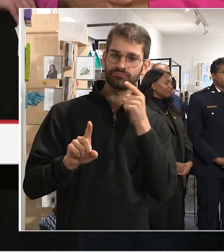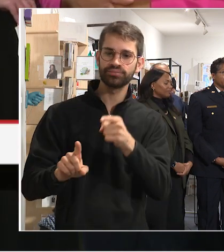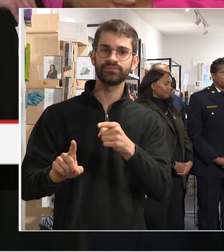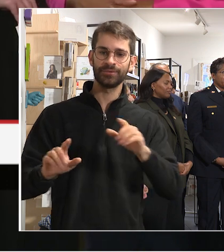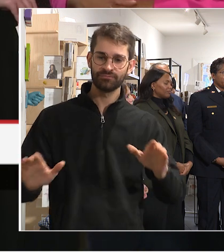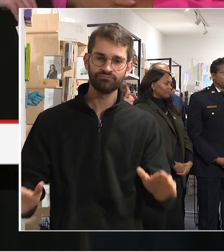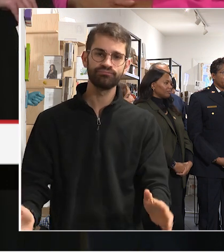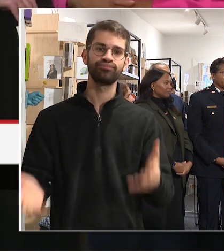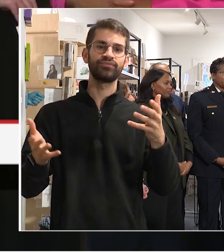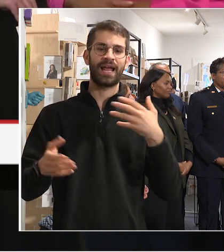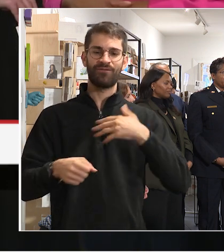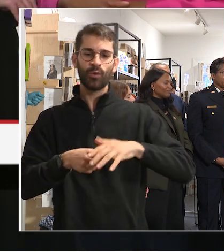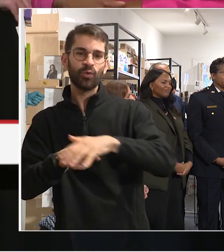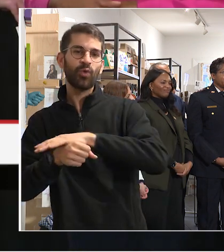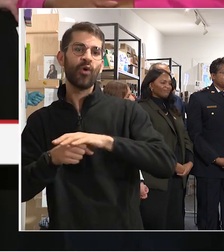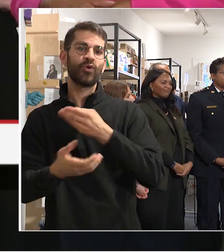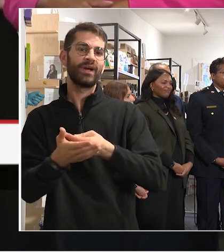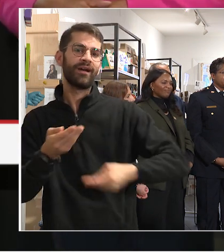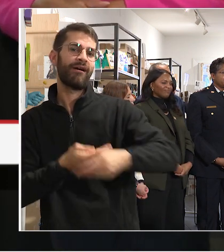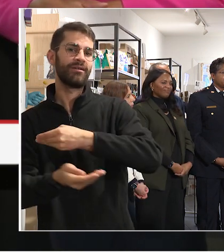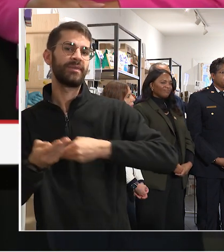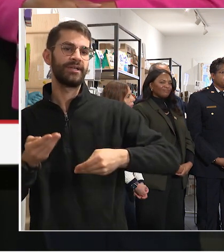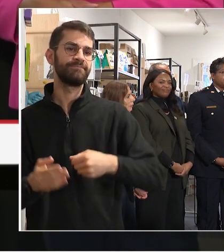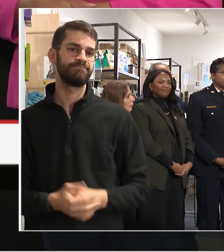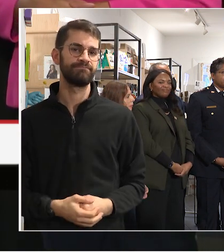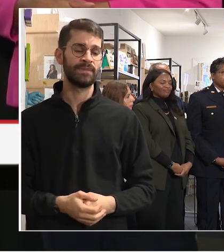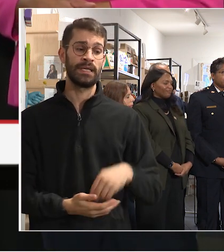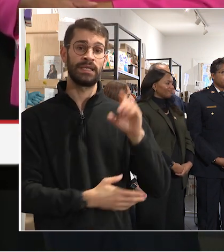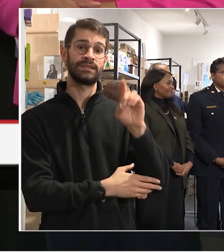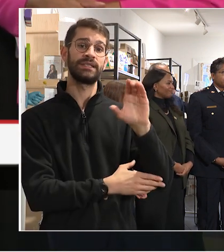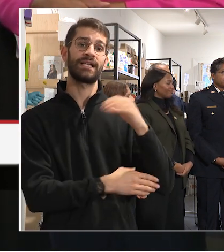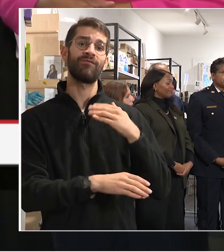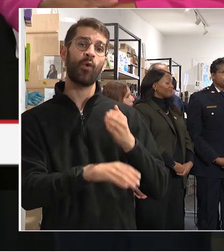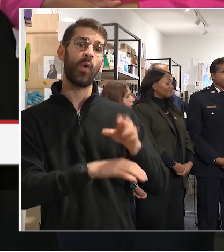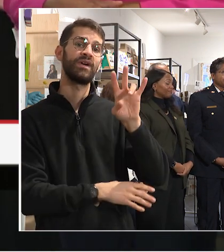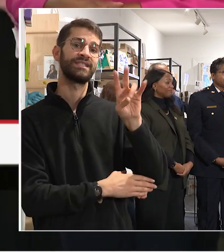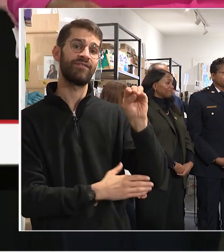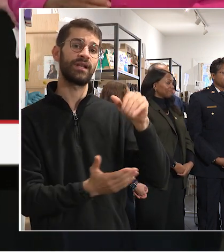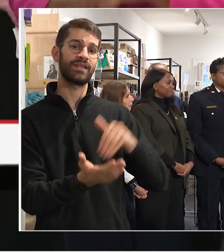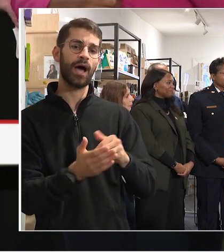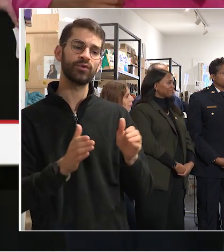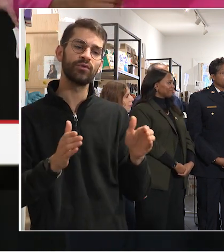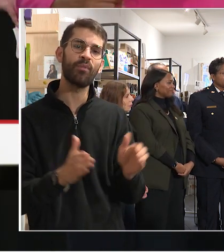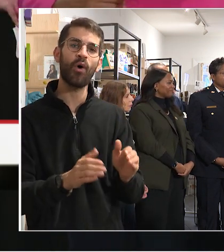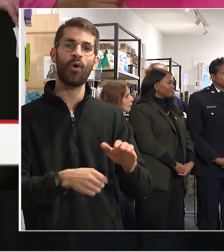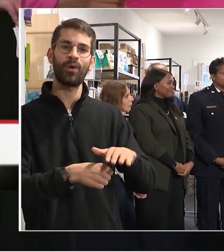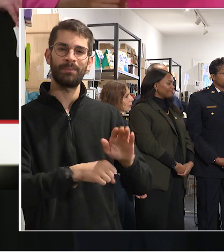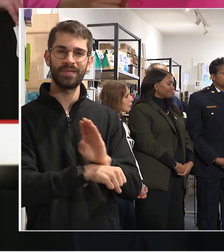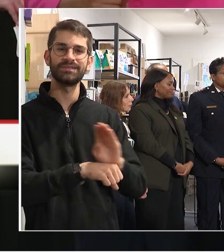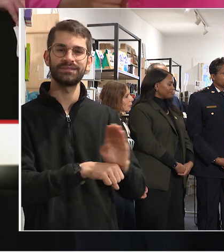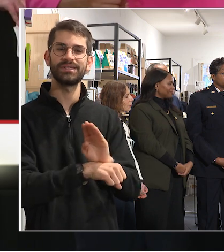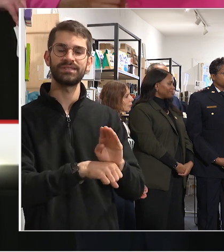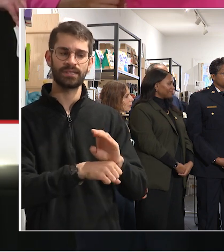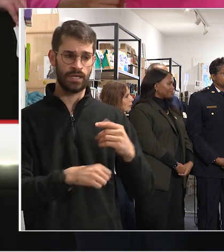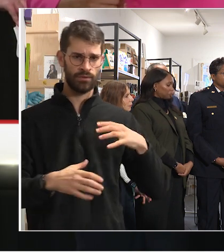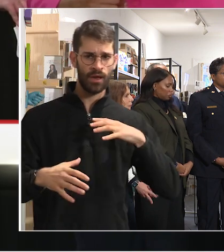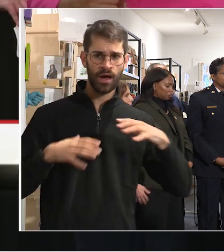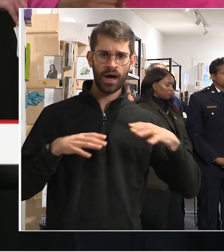local economy. DC has over 70,000 small businesses, and we know the holiday season is